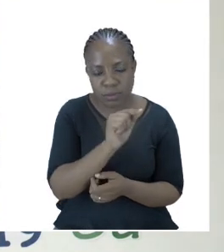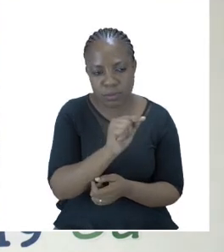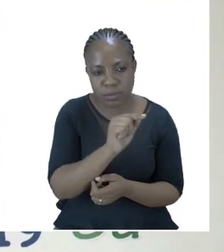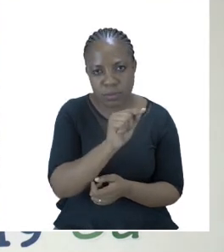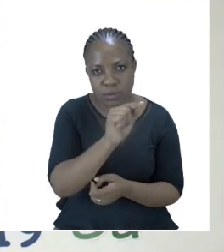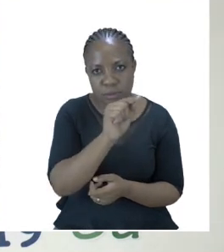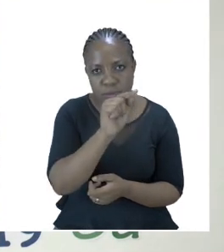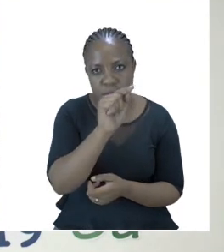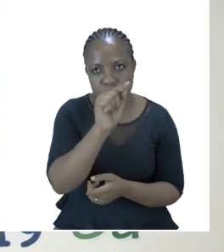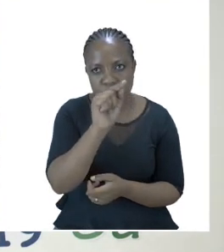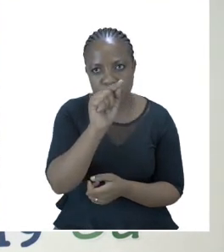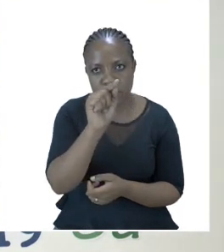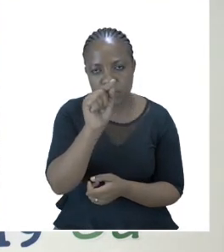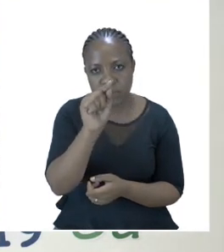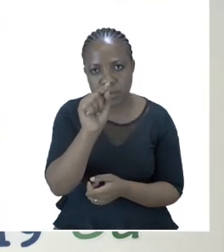round,